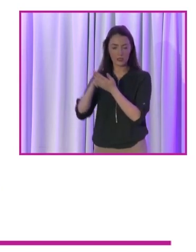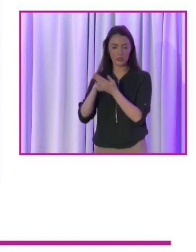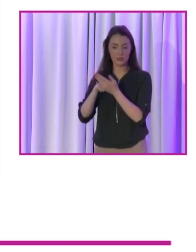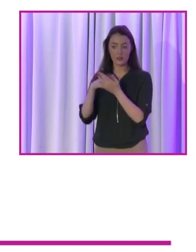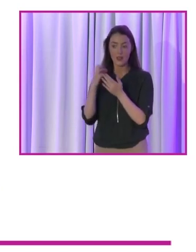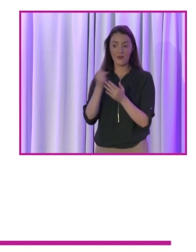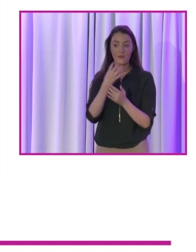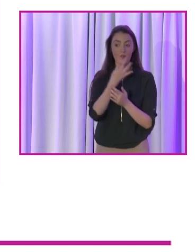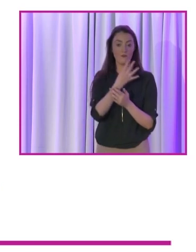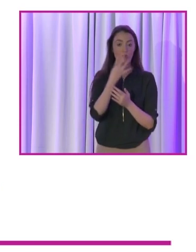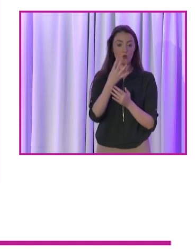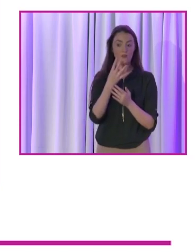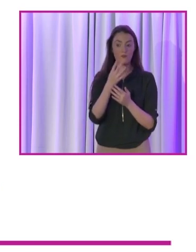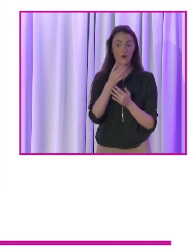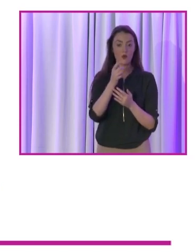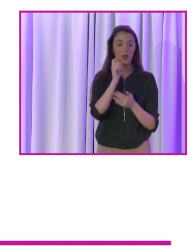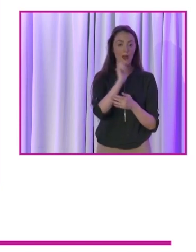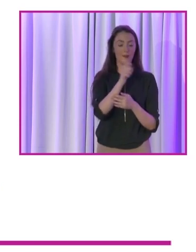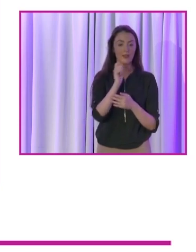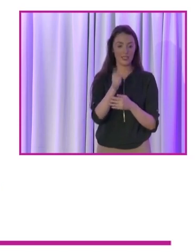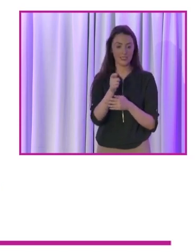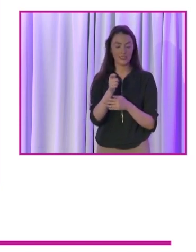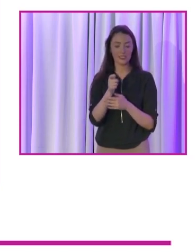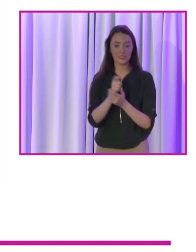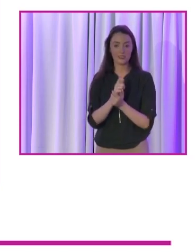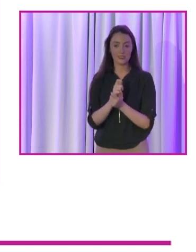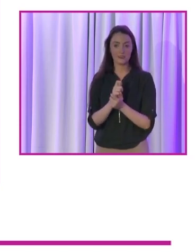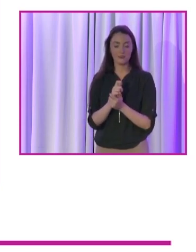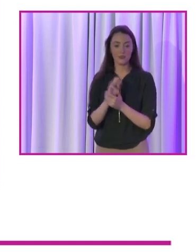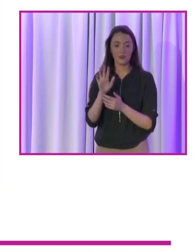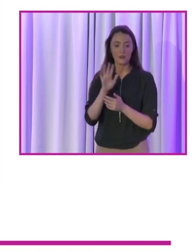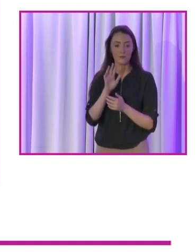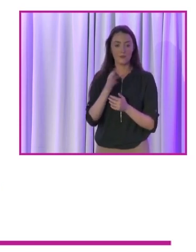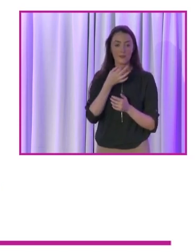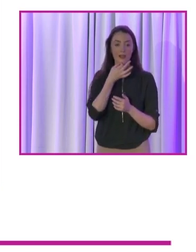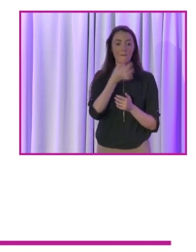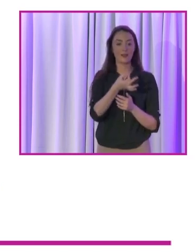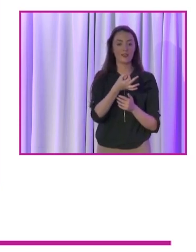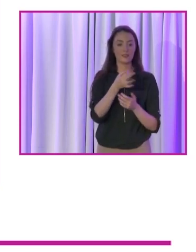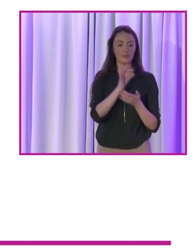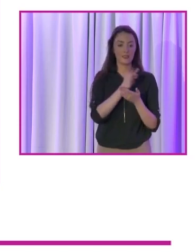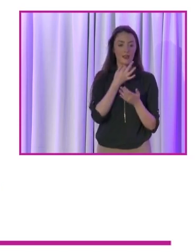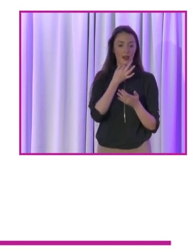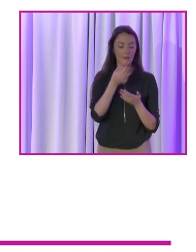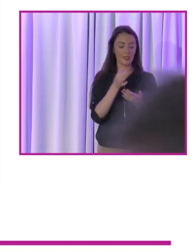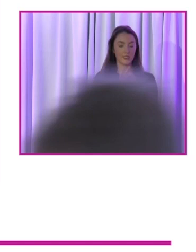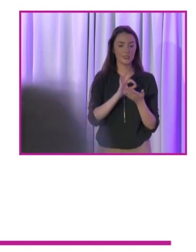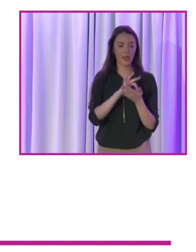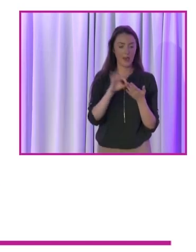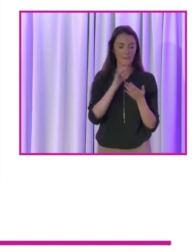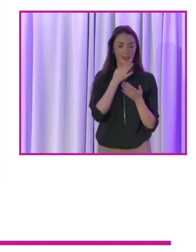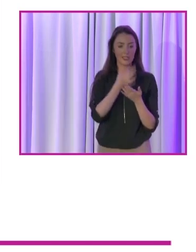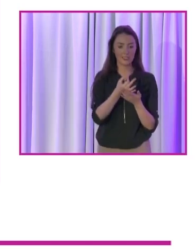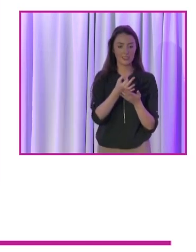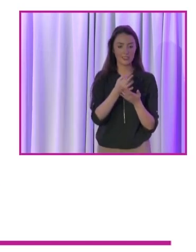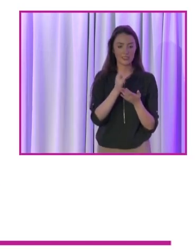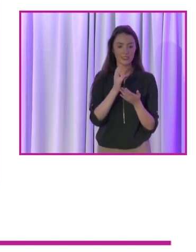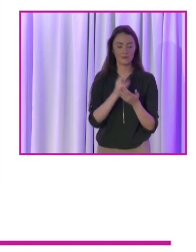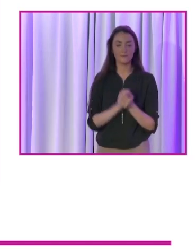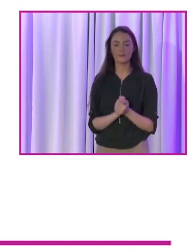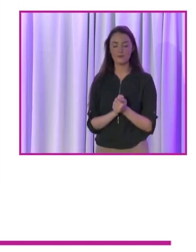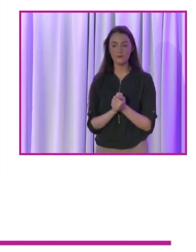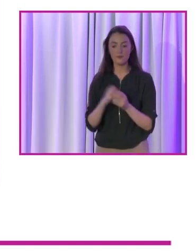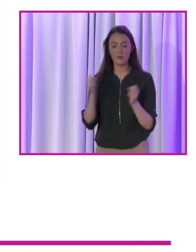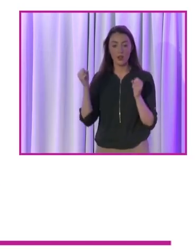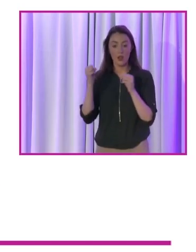to the fund who covered 18 of the 32 local authority areas in Scotland. All of these applicants